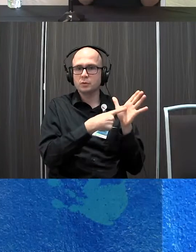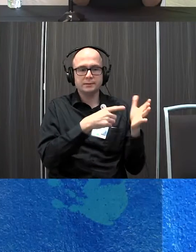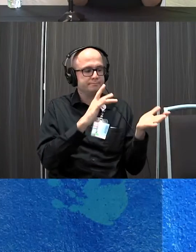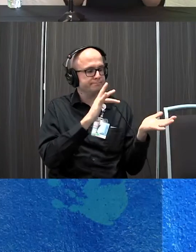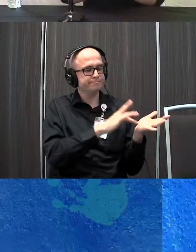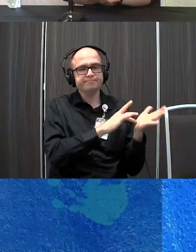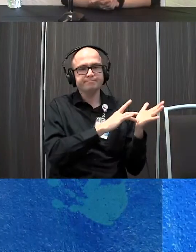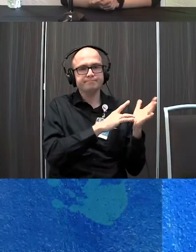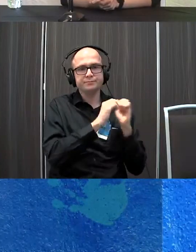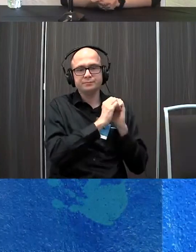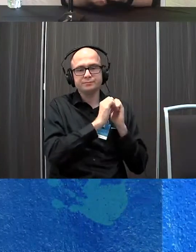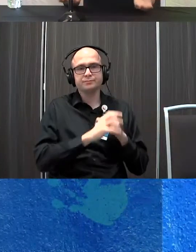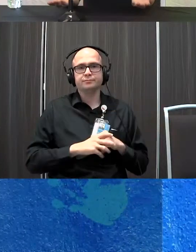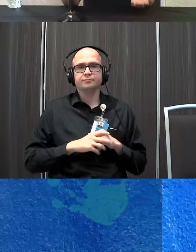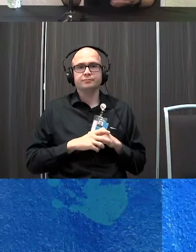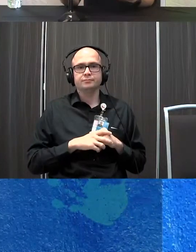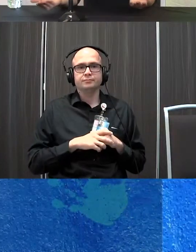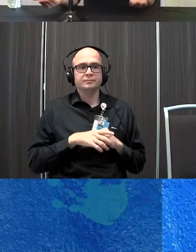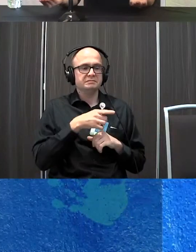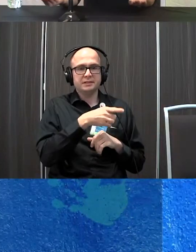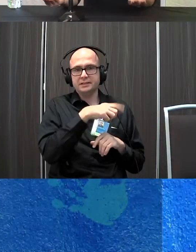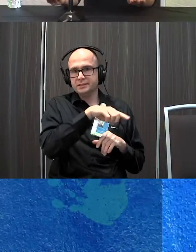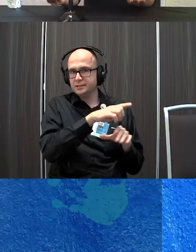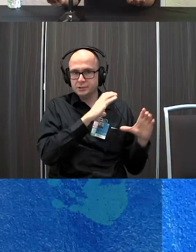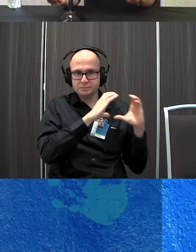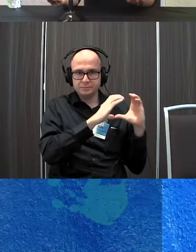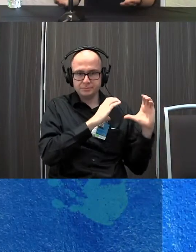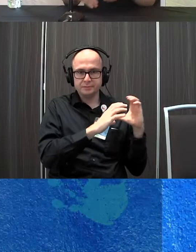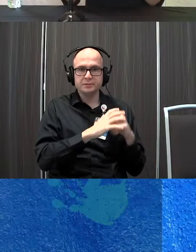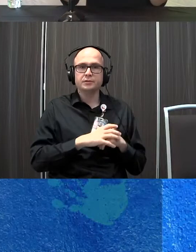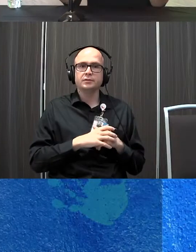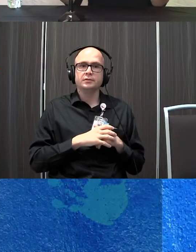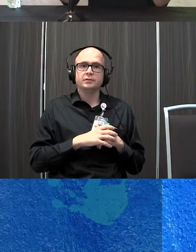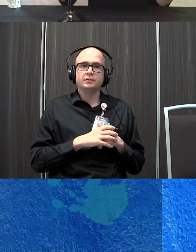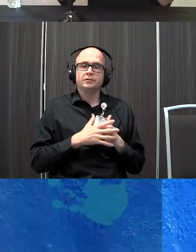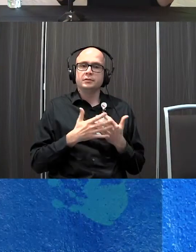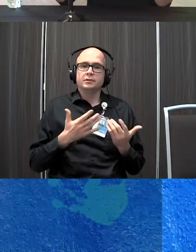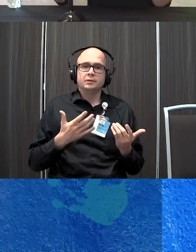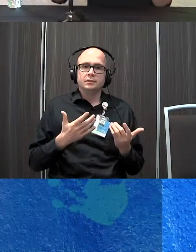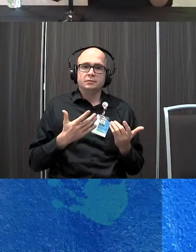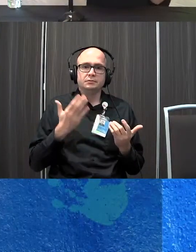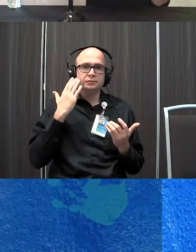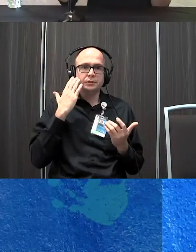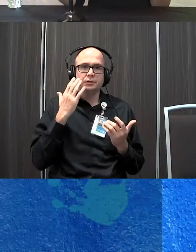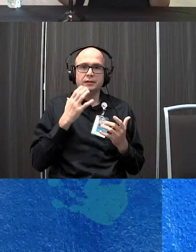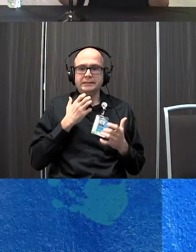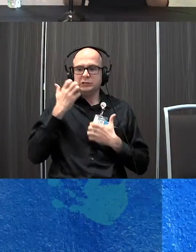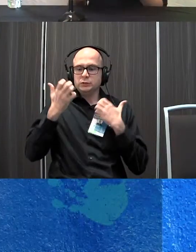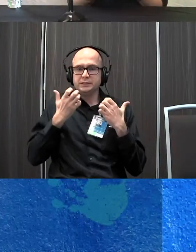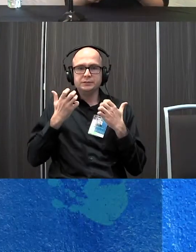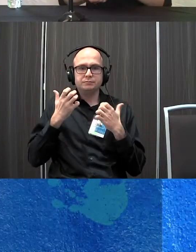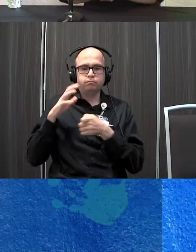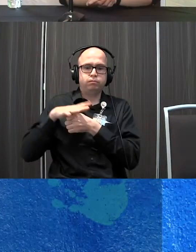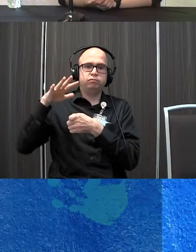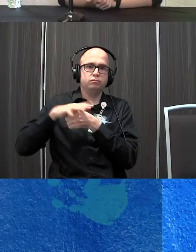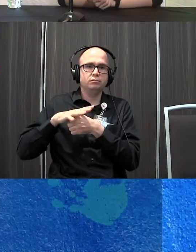your hands together. And that was a way that they can communicate. And so she didn't need to do some of the more aggressive behaviors that she was